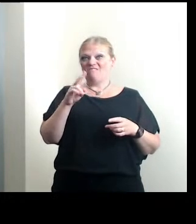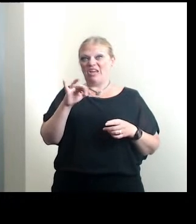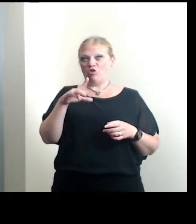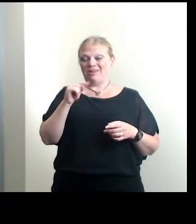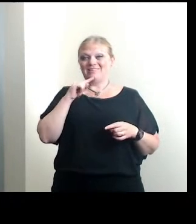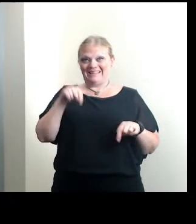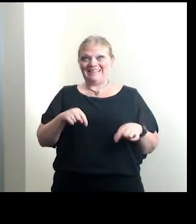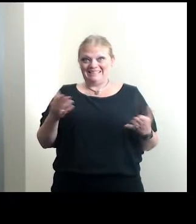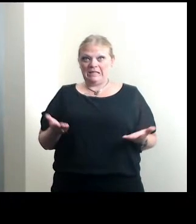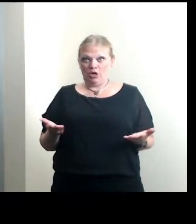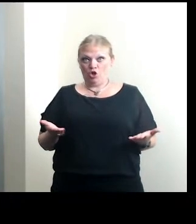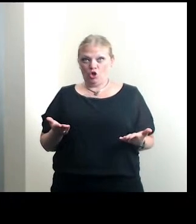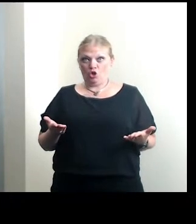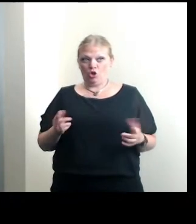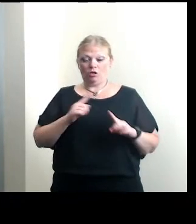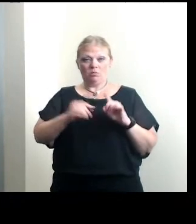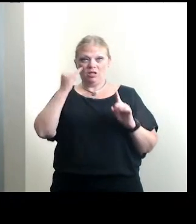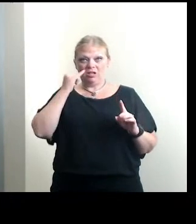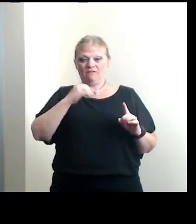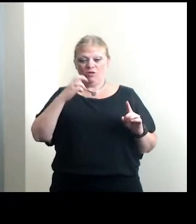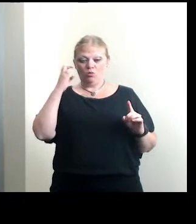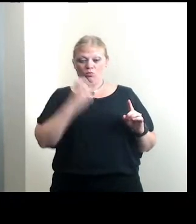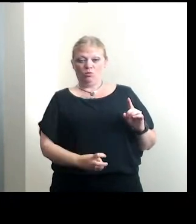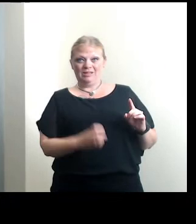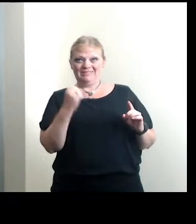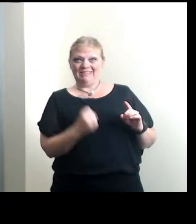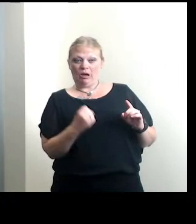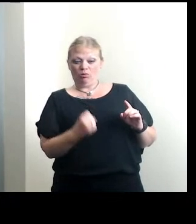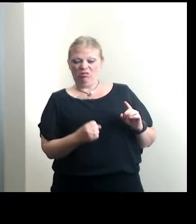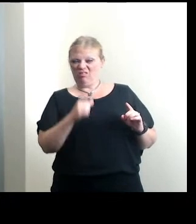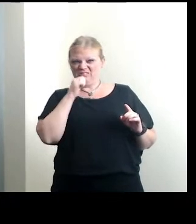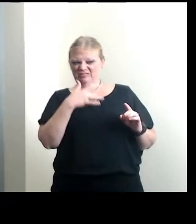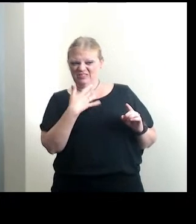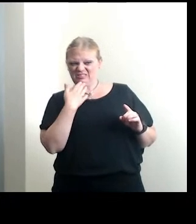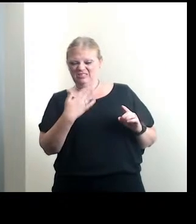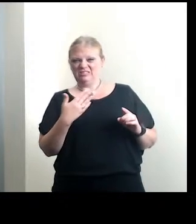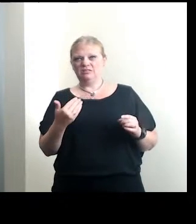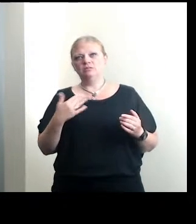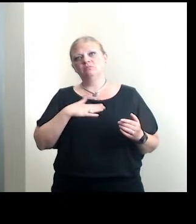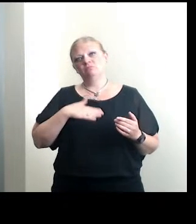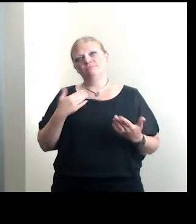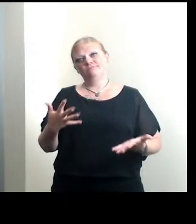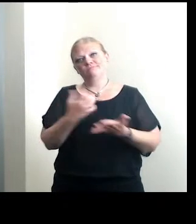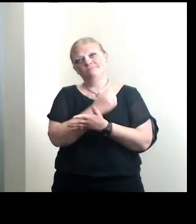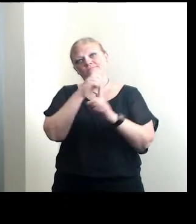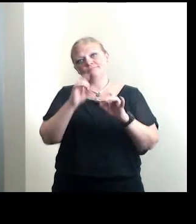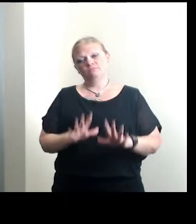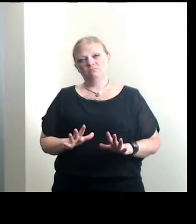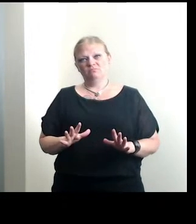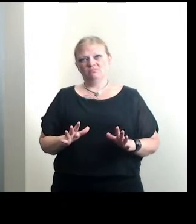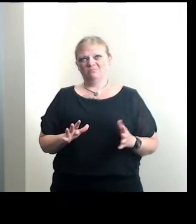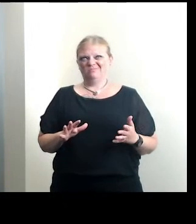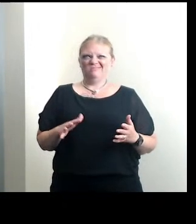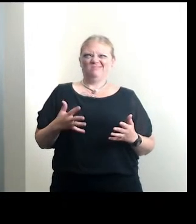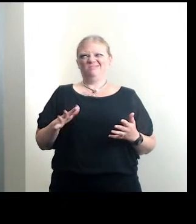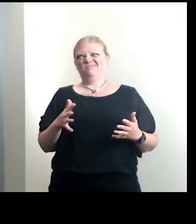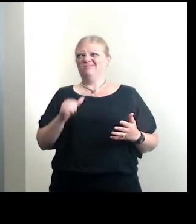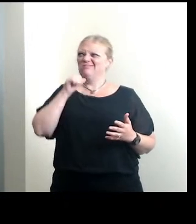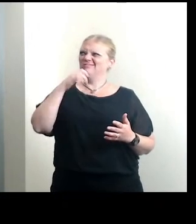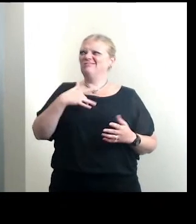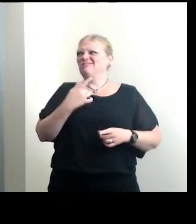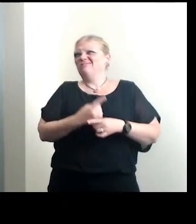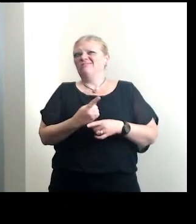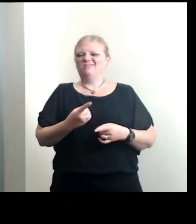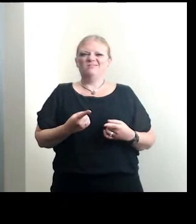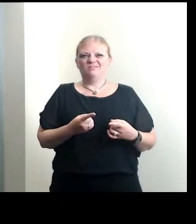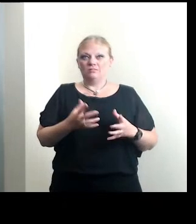but if you traveled south recently and you're not feeling all that great, get tested. If you just don't feel great, get tested. We'll